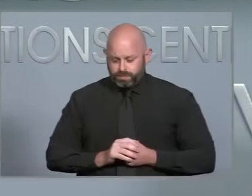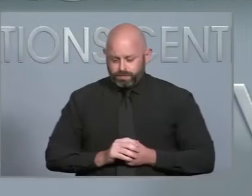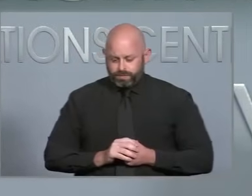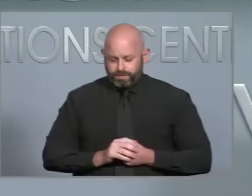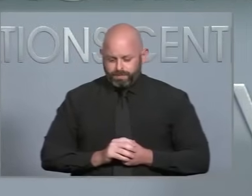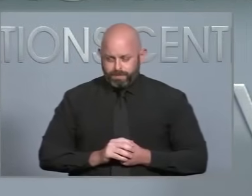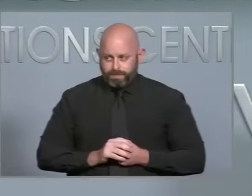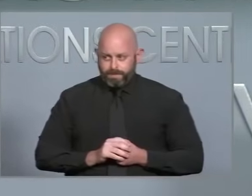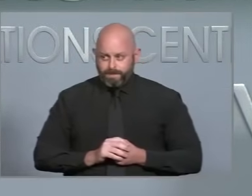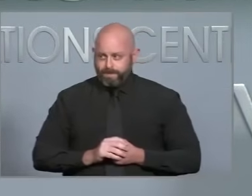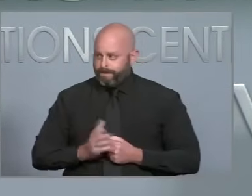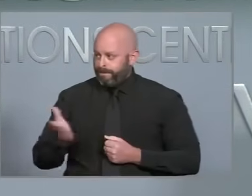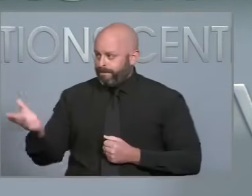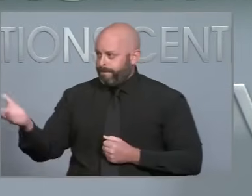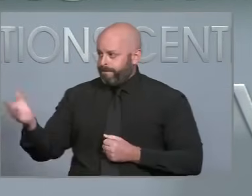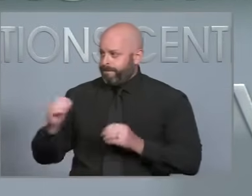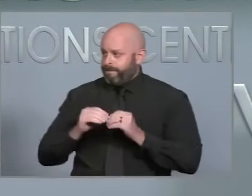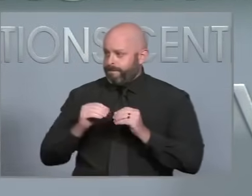Any other here?